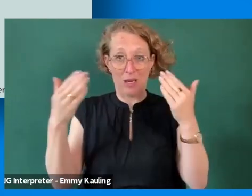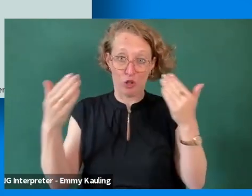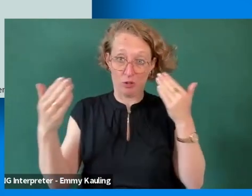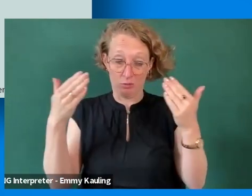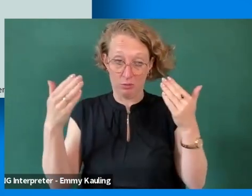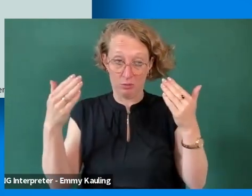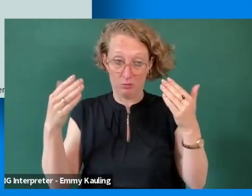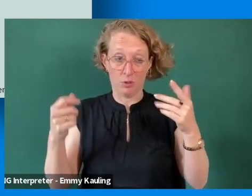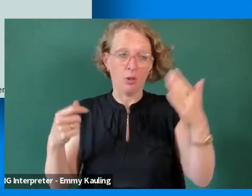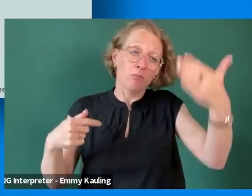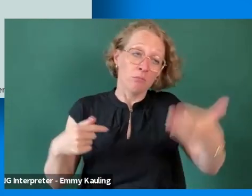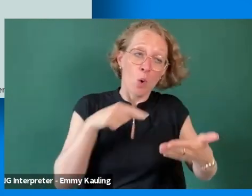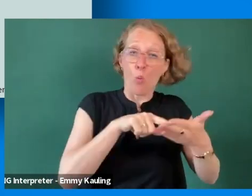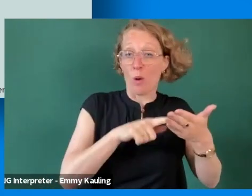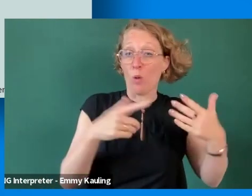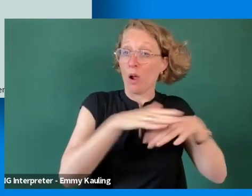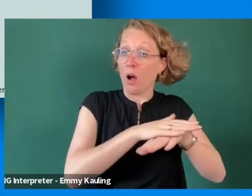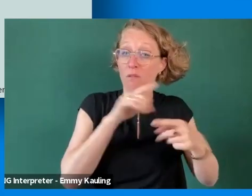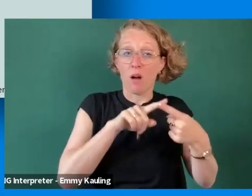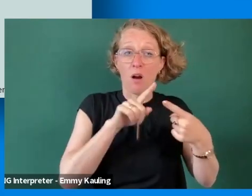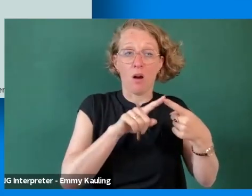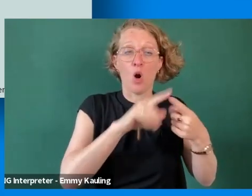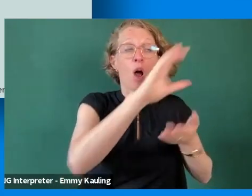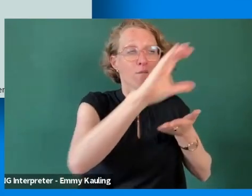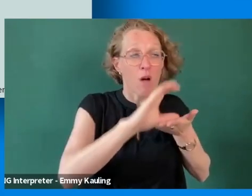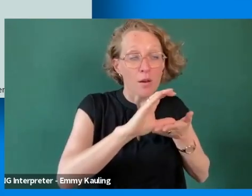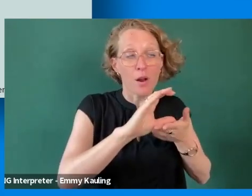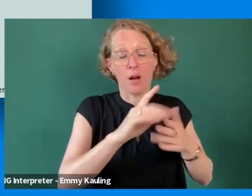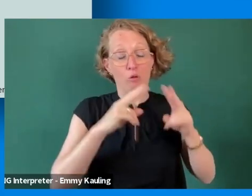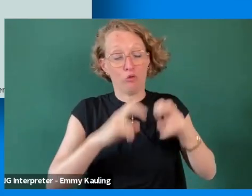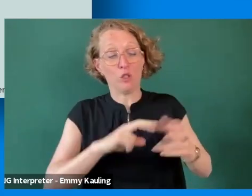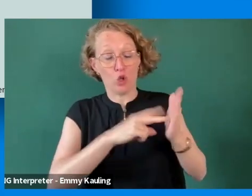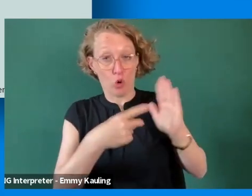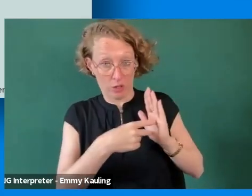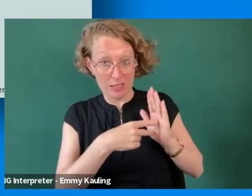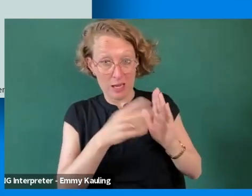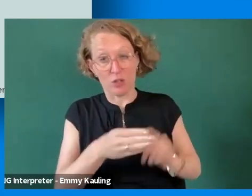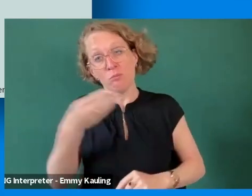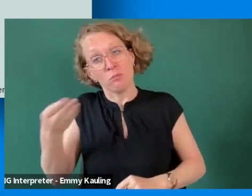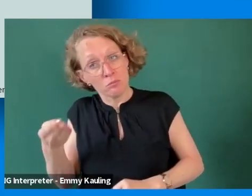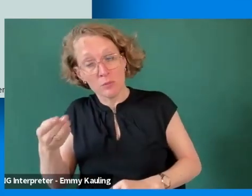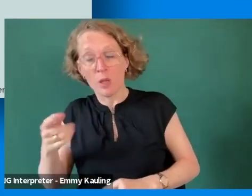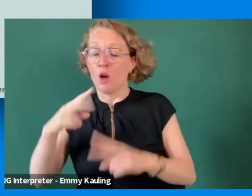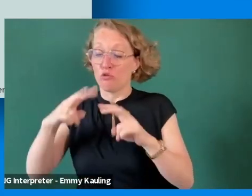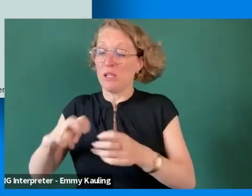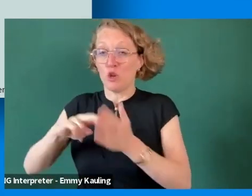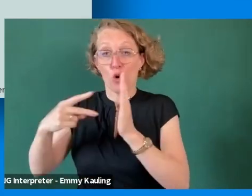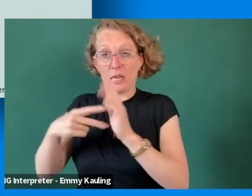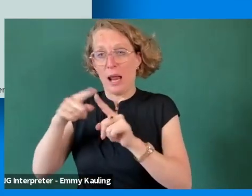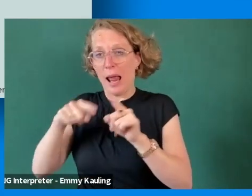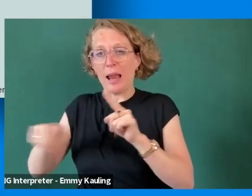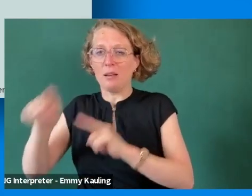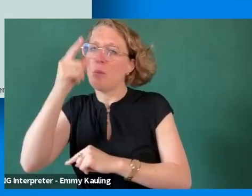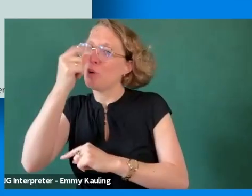cover. One will be between the funder and the research organization, and one will be between the research organization and the